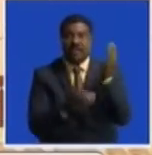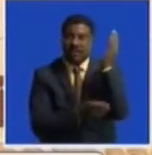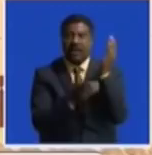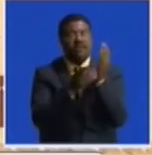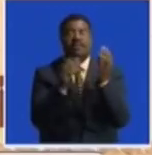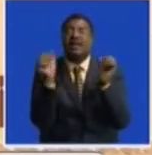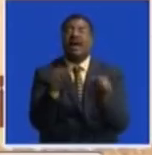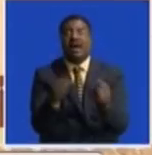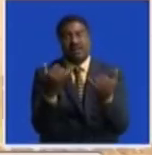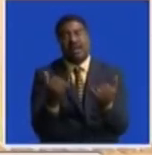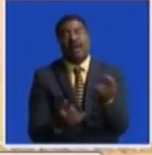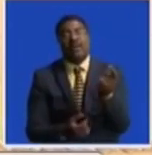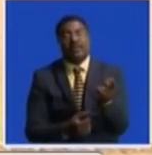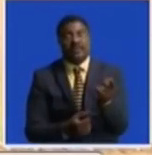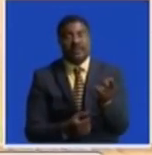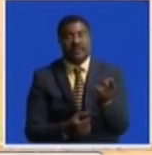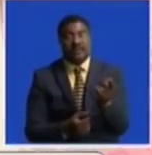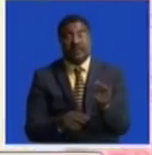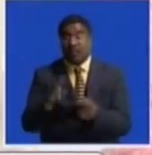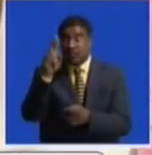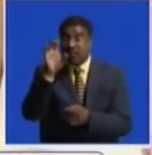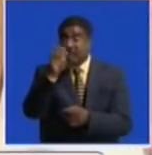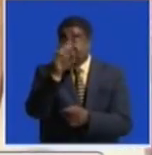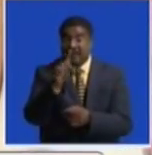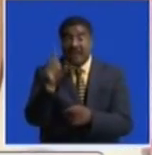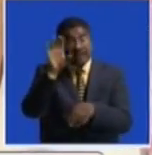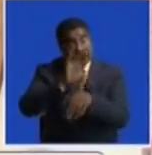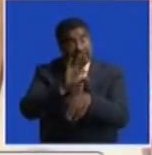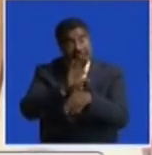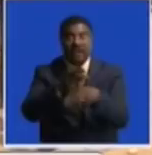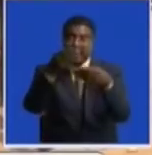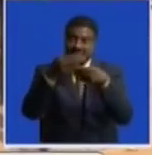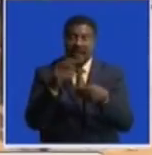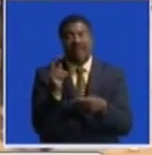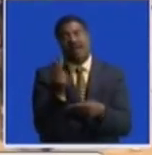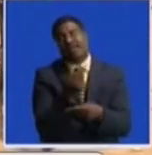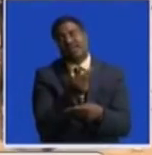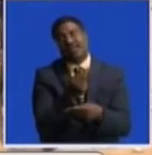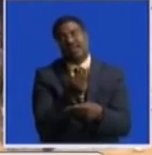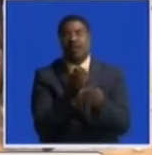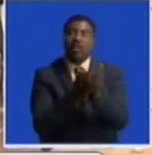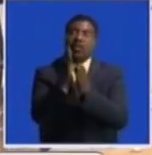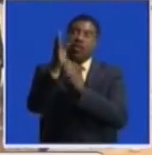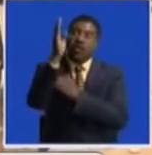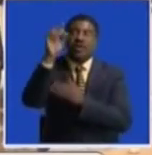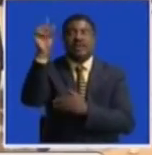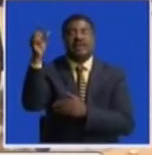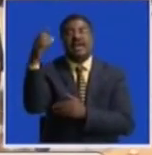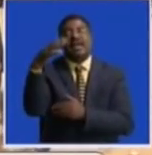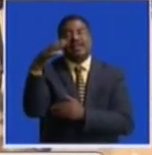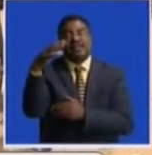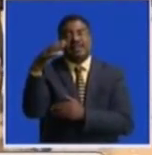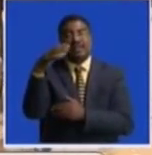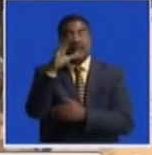tivirira hapa ya chuta ngwa nkhongoni. This donation was made possible through UCZ's partners, Council for